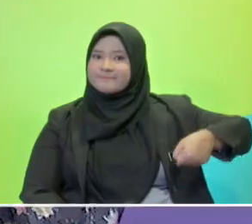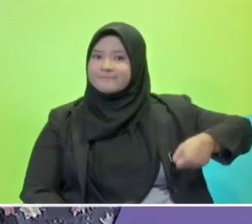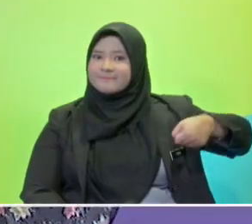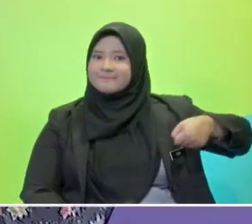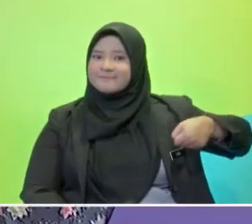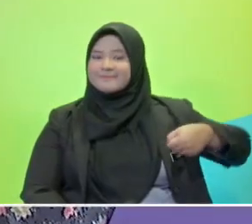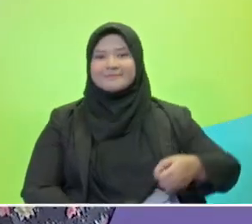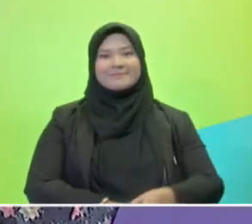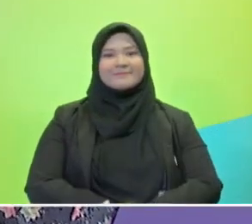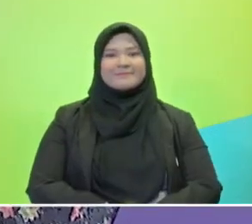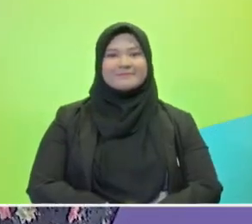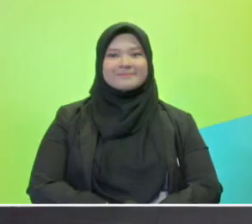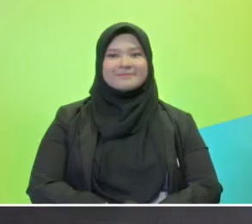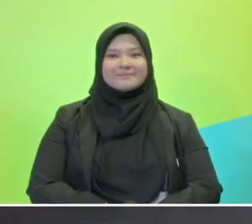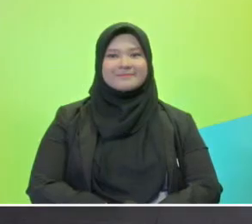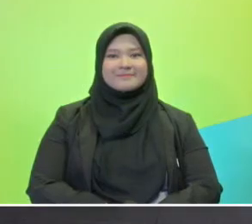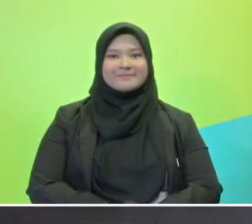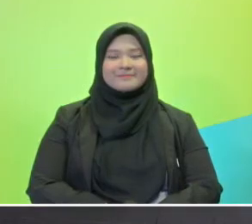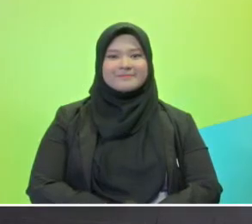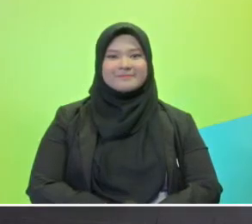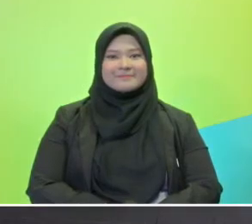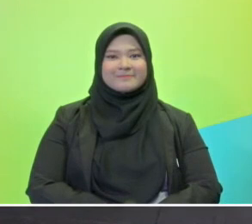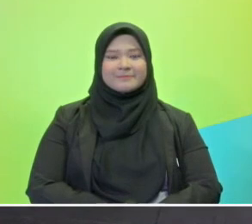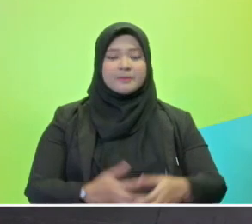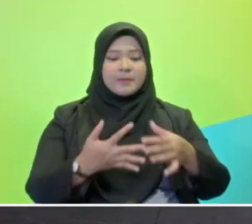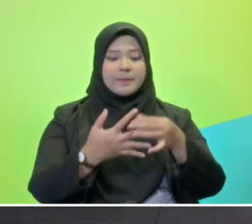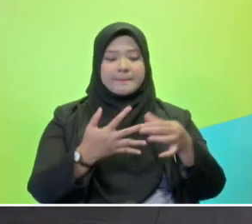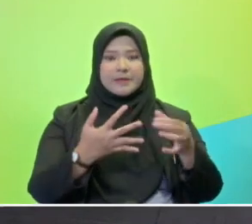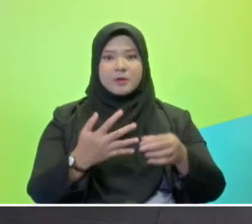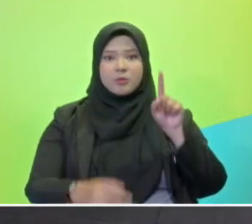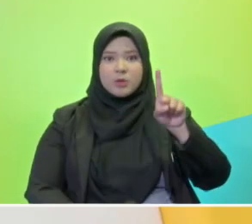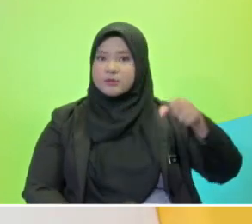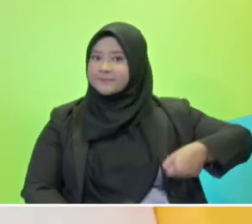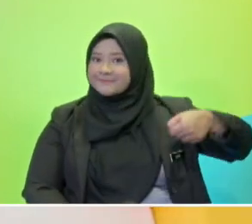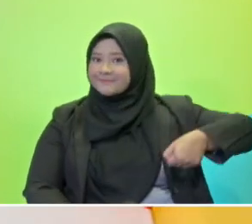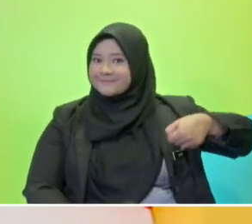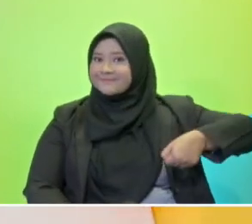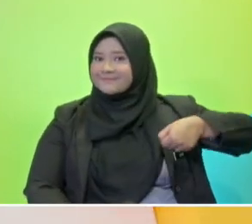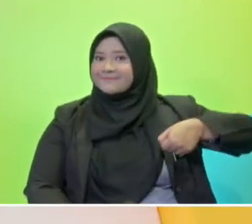a bag. Let's go, brother. You choose one bag. Okay. Pick a bag. Which one?